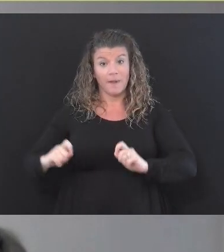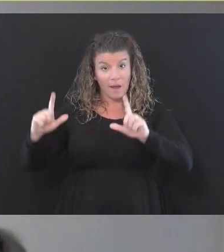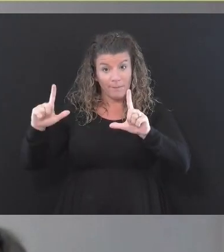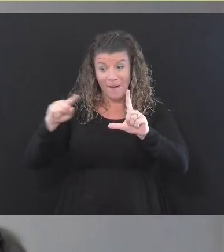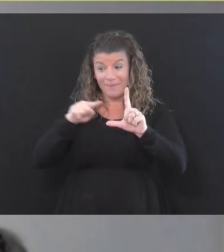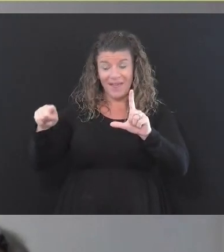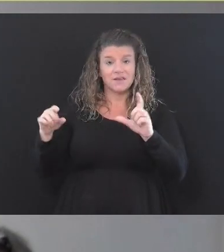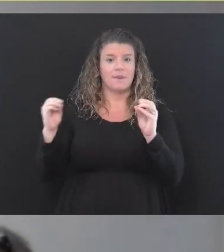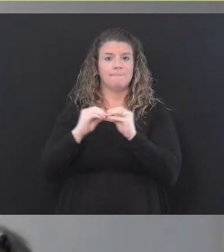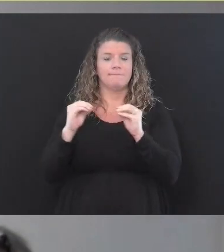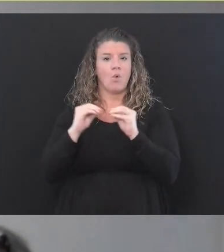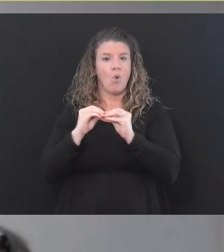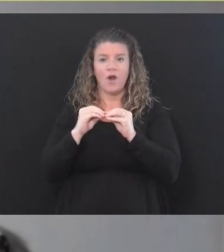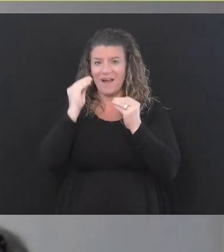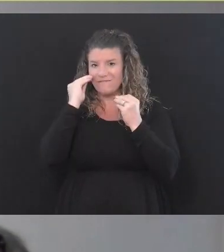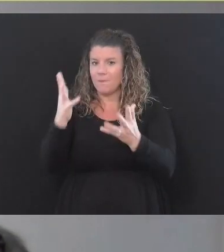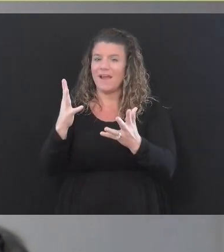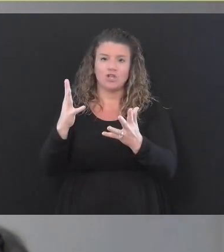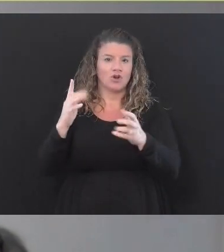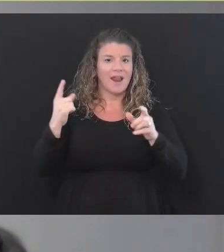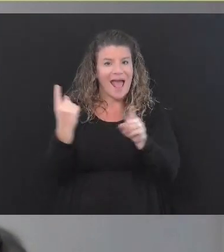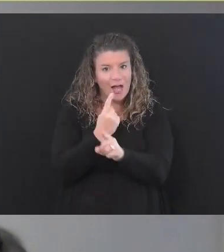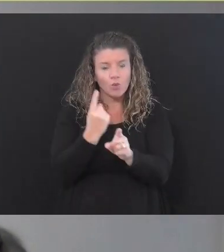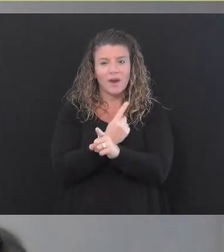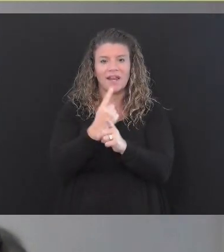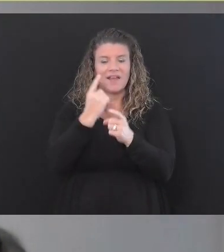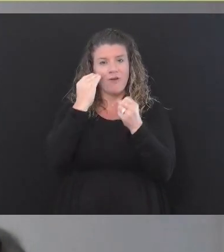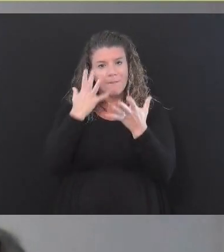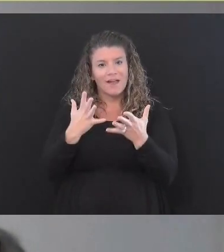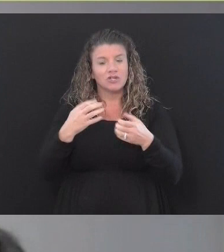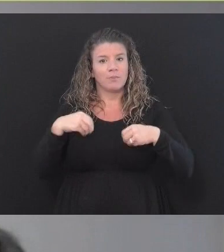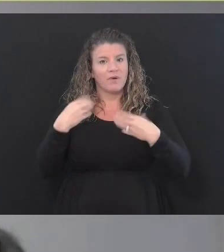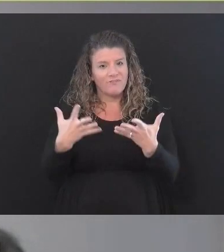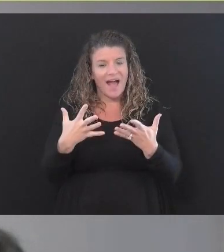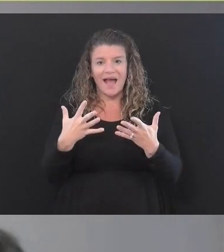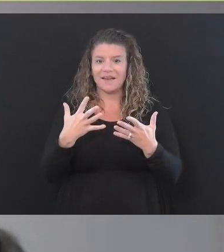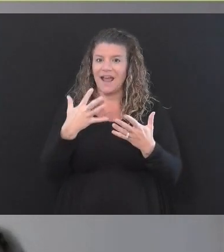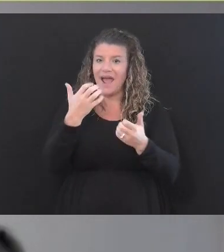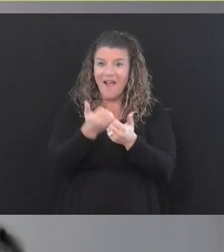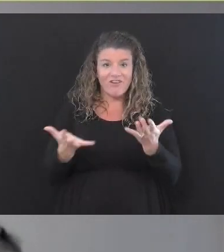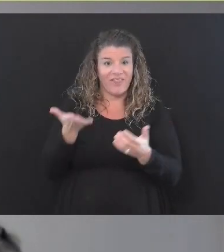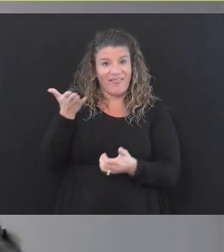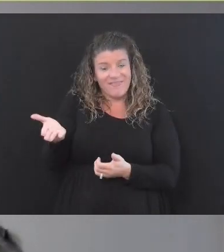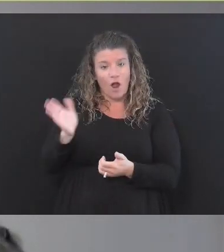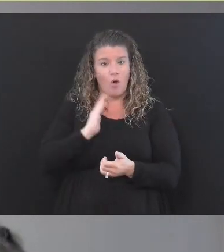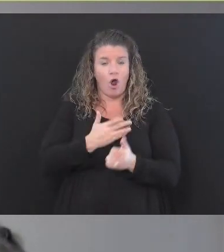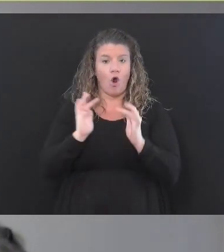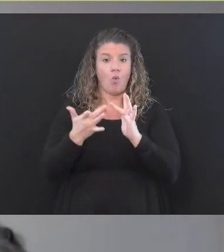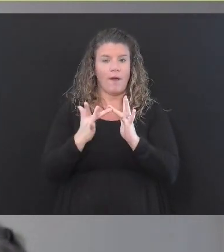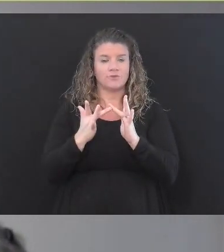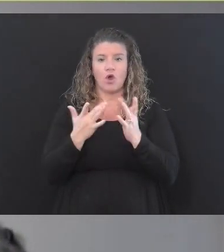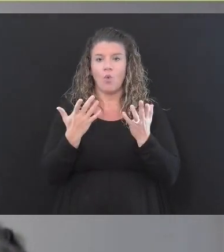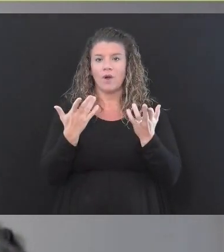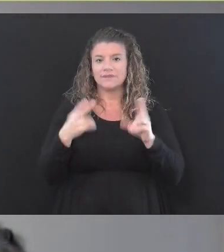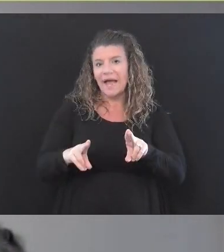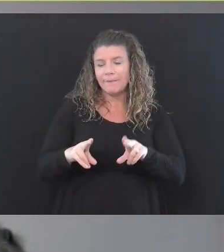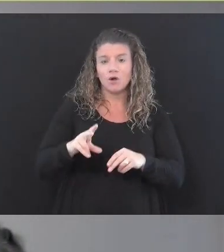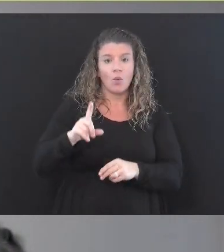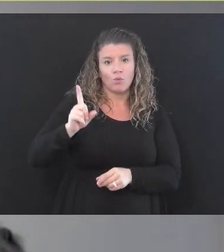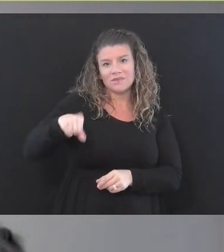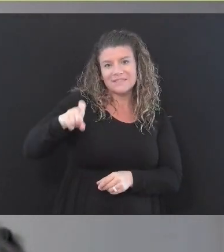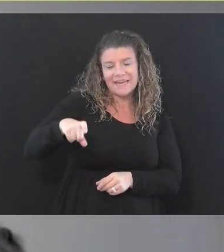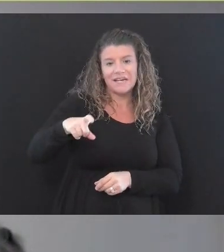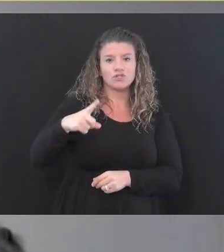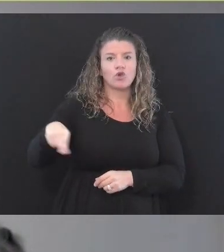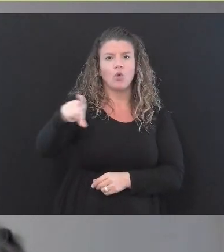make that more accurate and to provide more information on the website in terms of what's needed for folks to